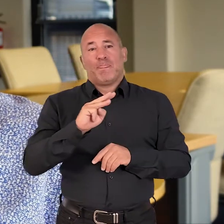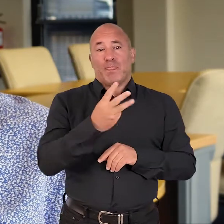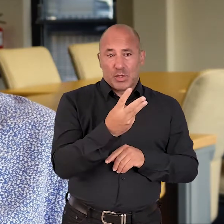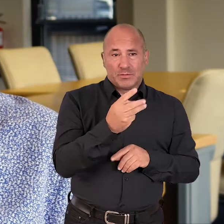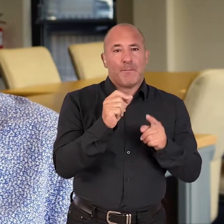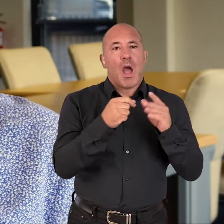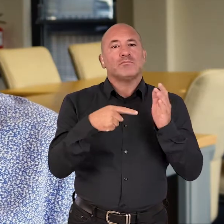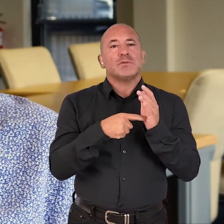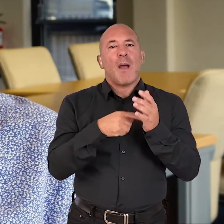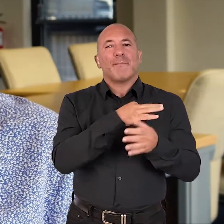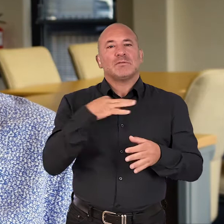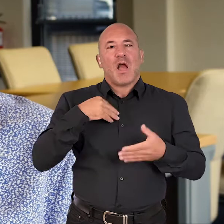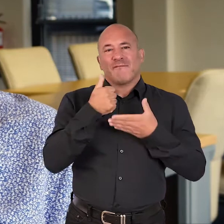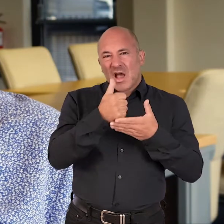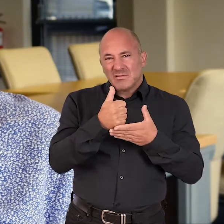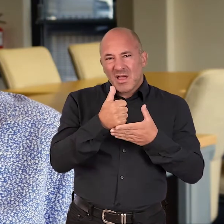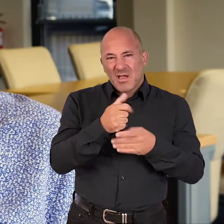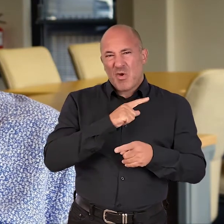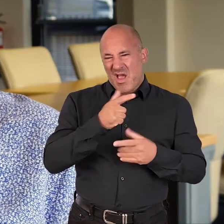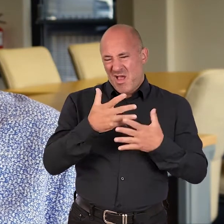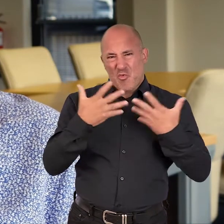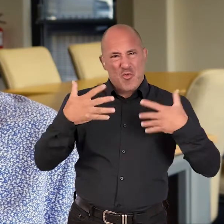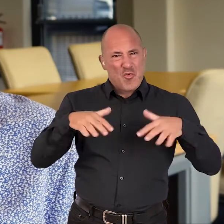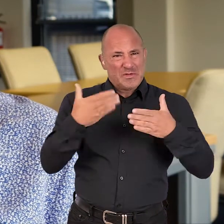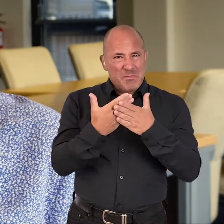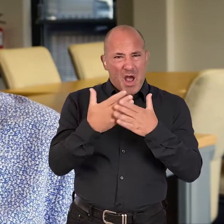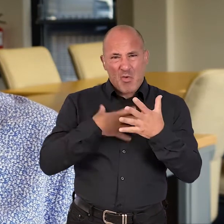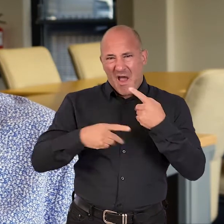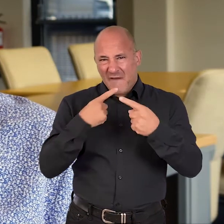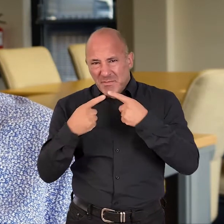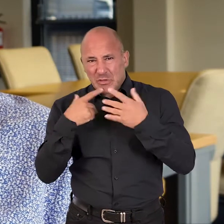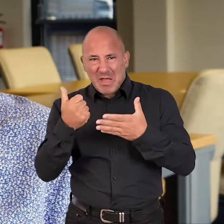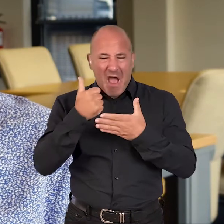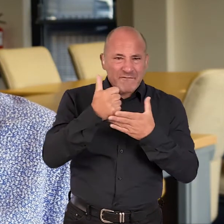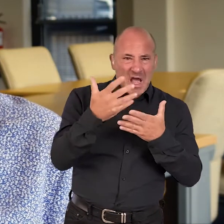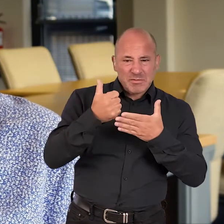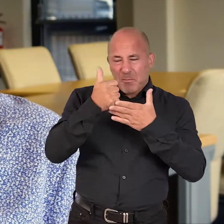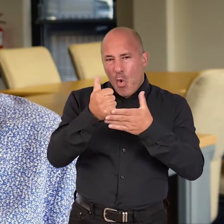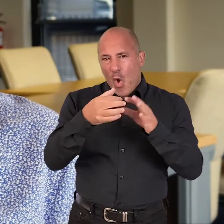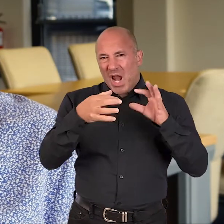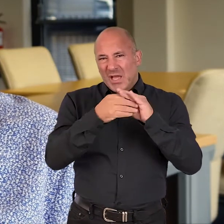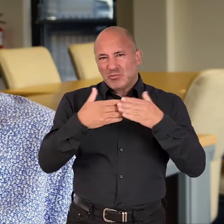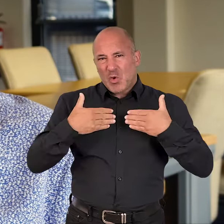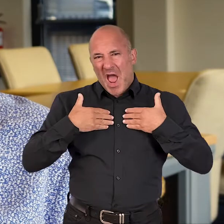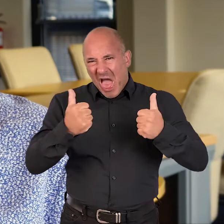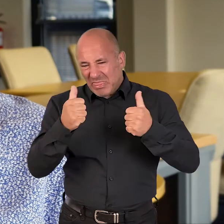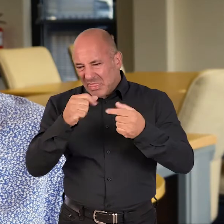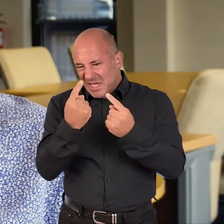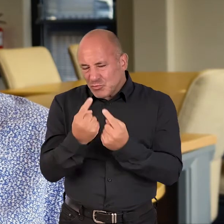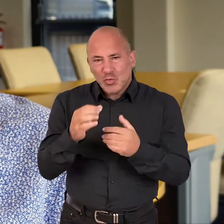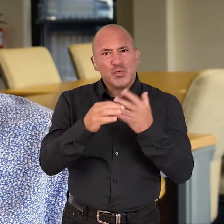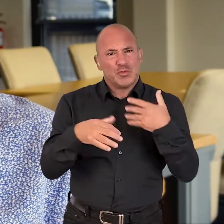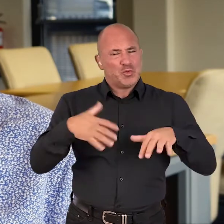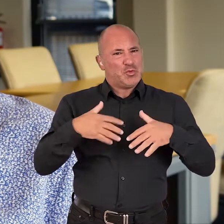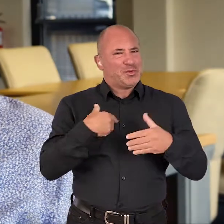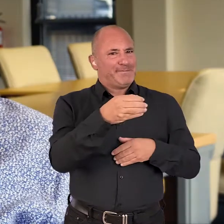third part-time medical advisor to meet the demand for information, advice and support on health-related